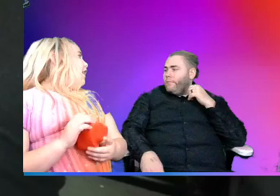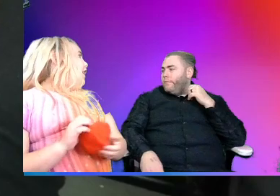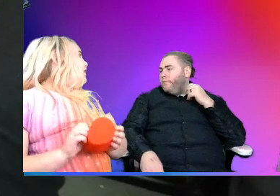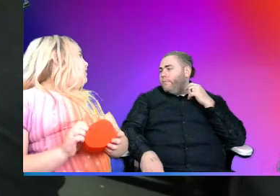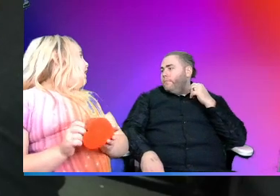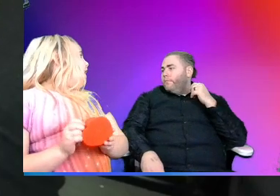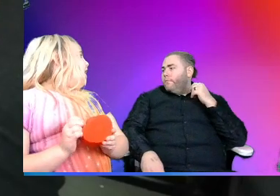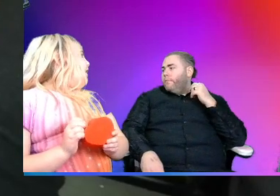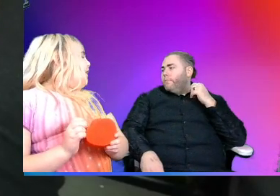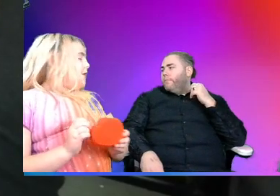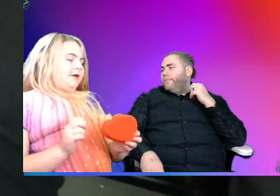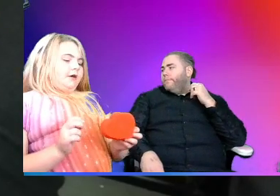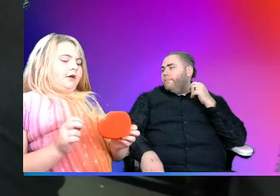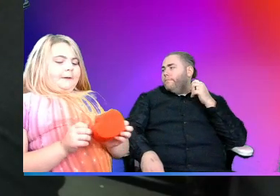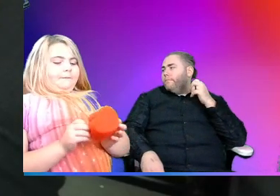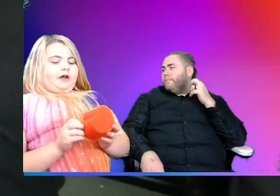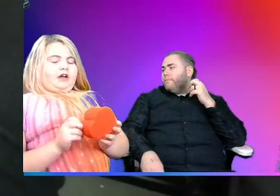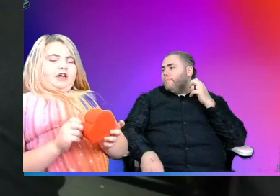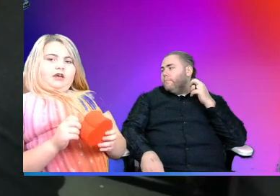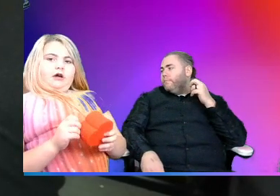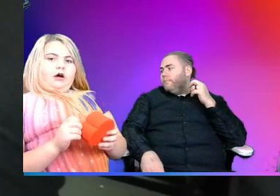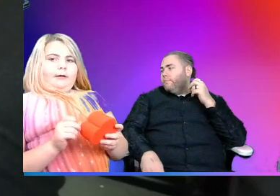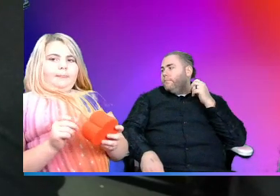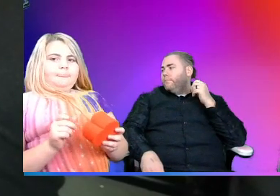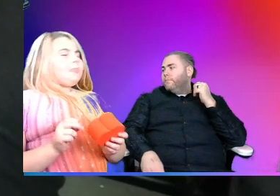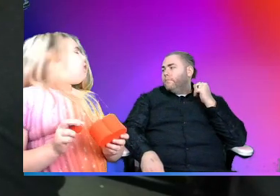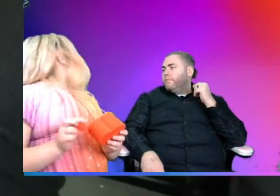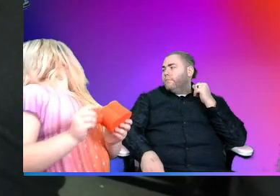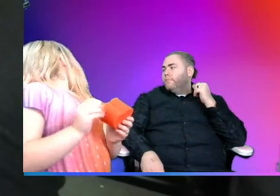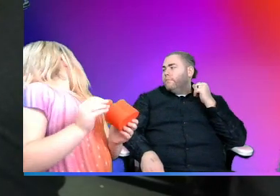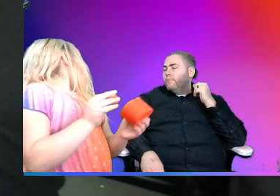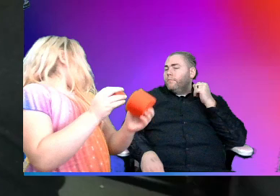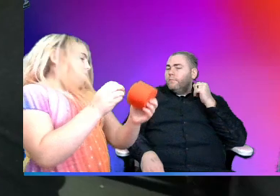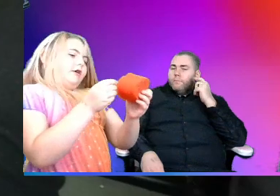And I take my